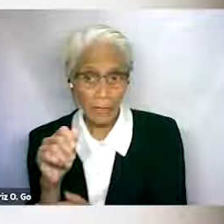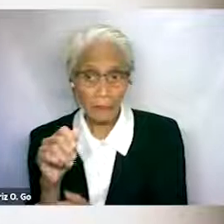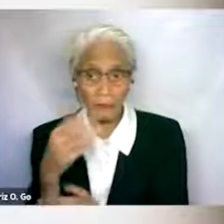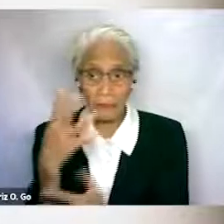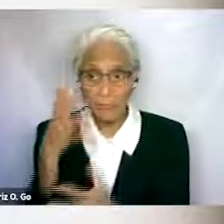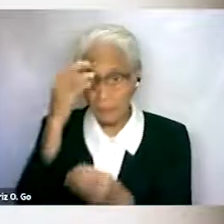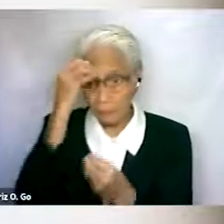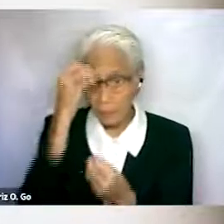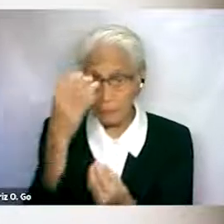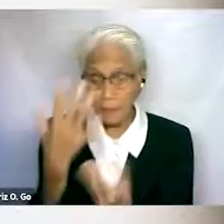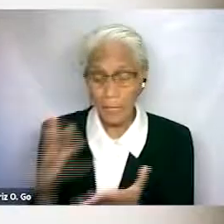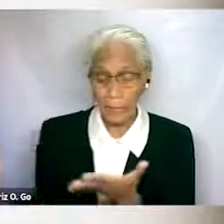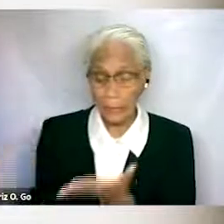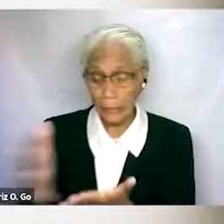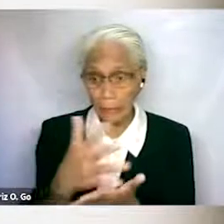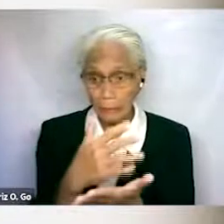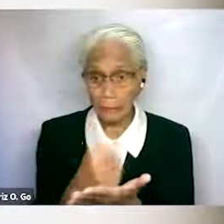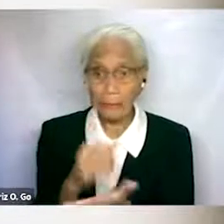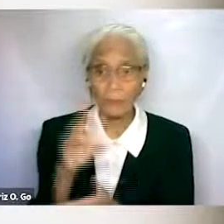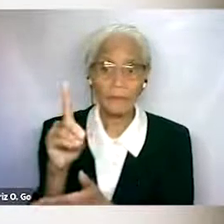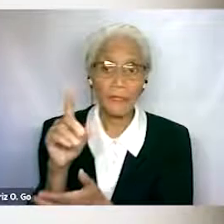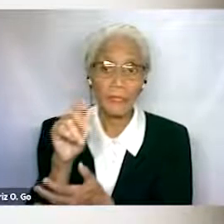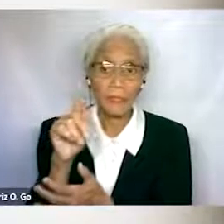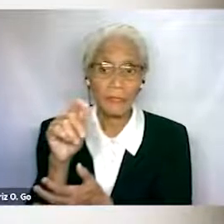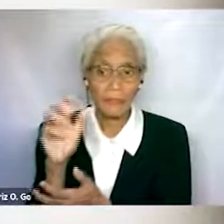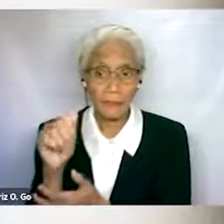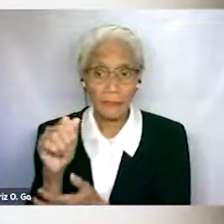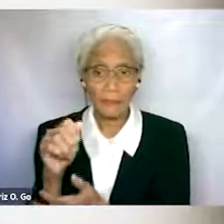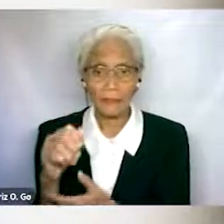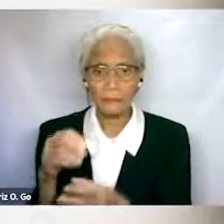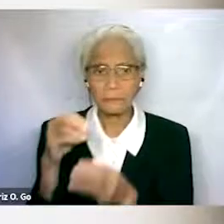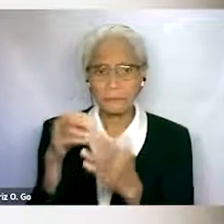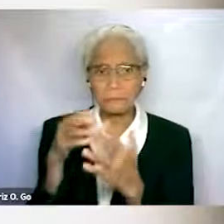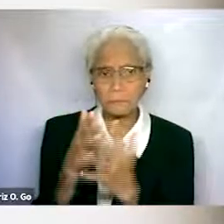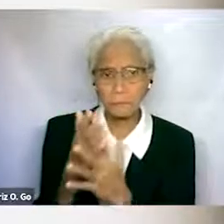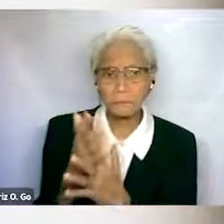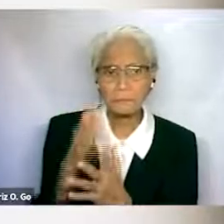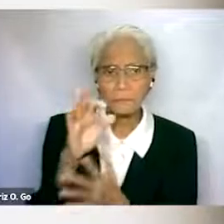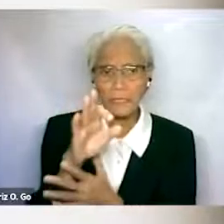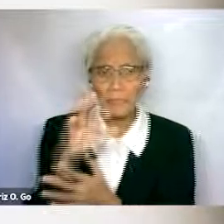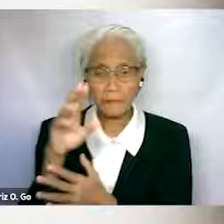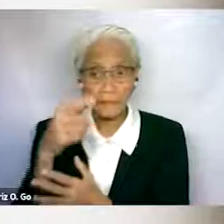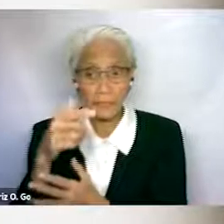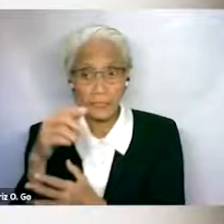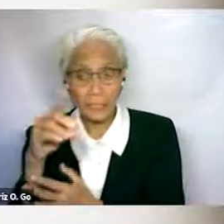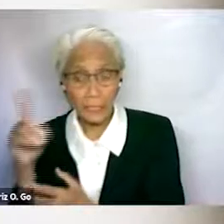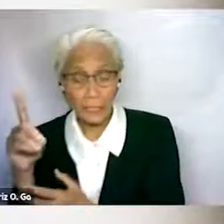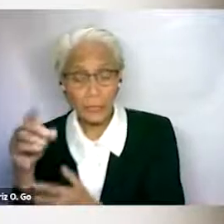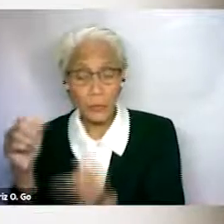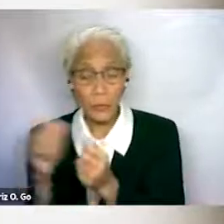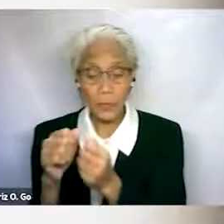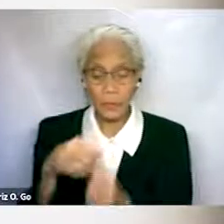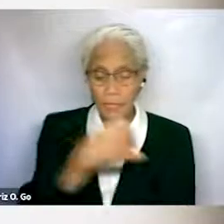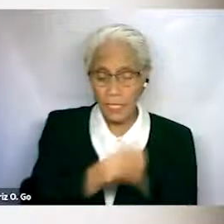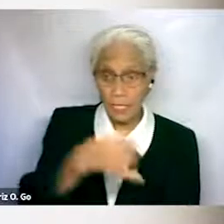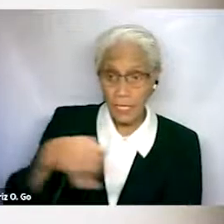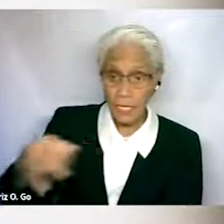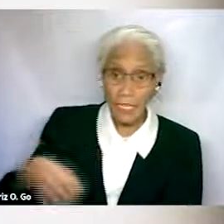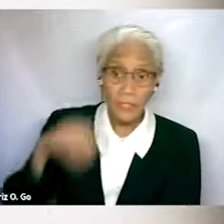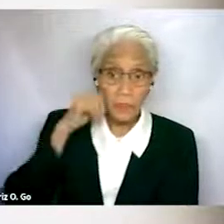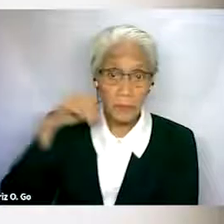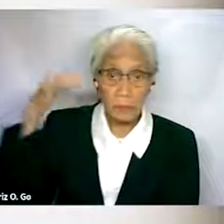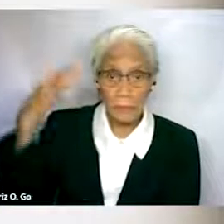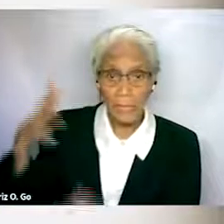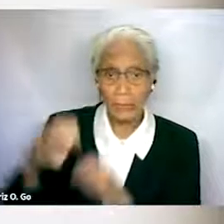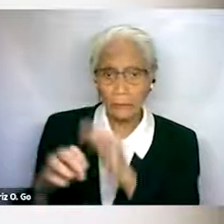monitors were women with disabilities themselves. So the process is empowering, and at the same time, it is able to gather data from the ground